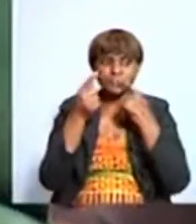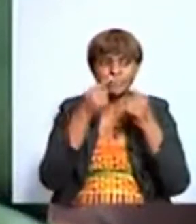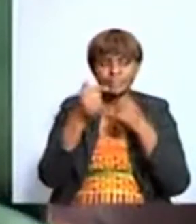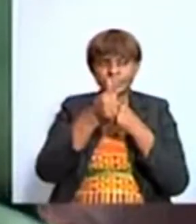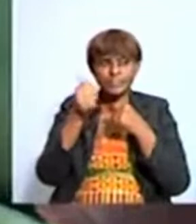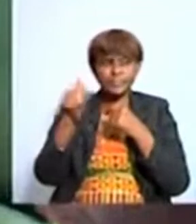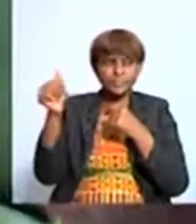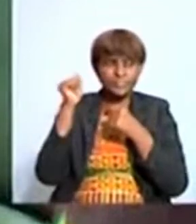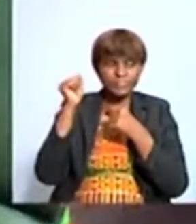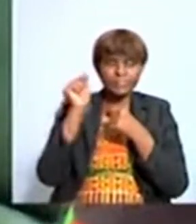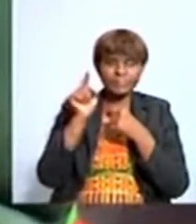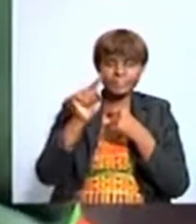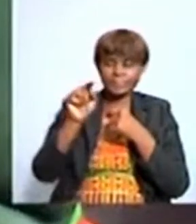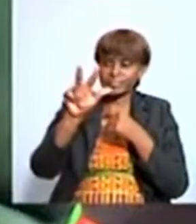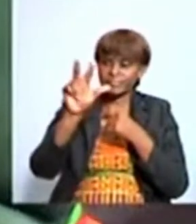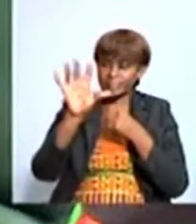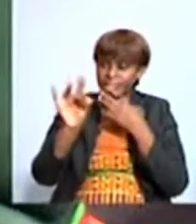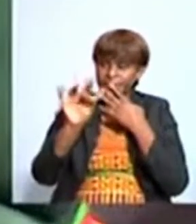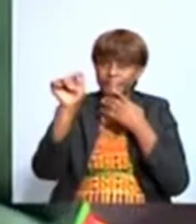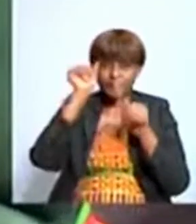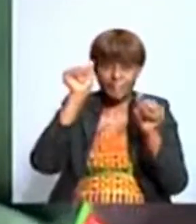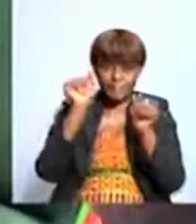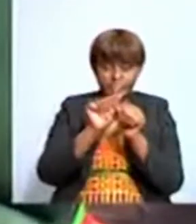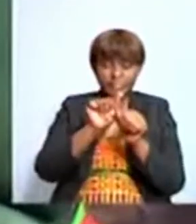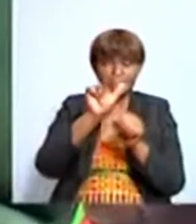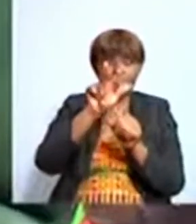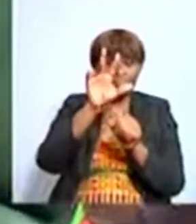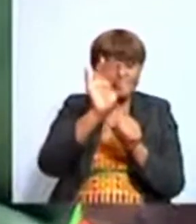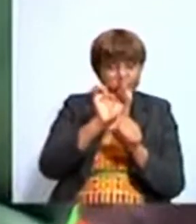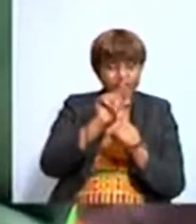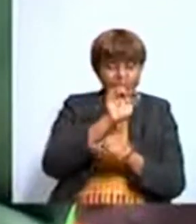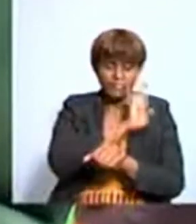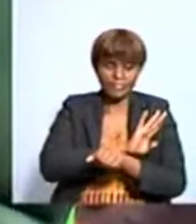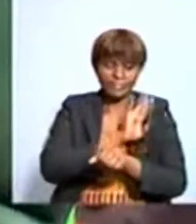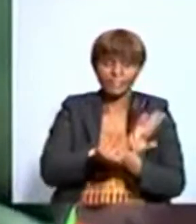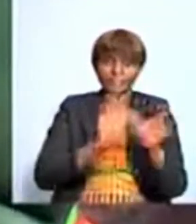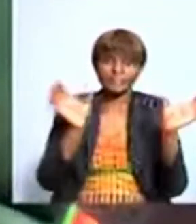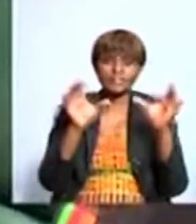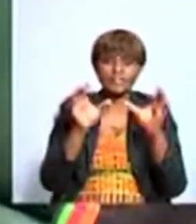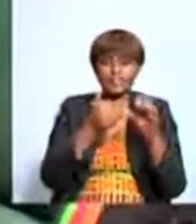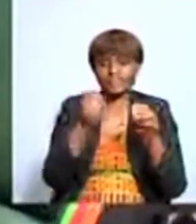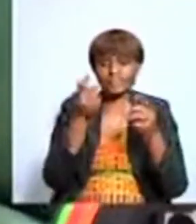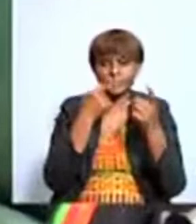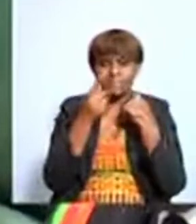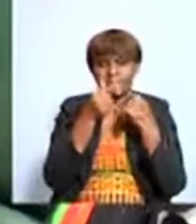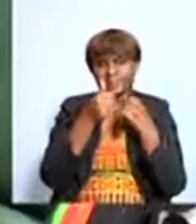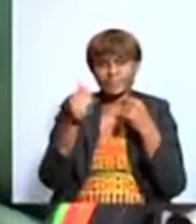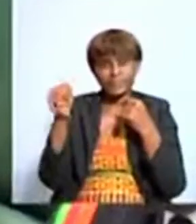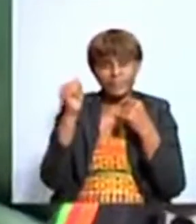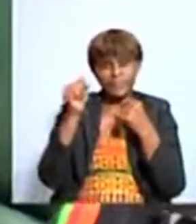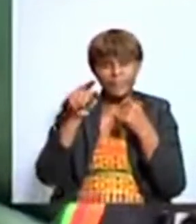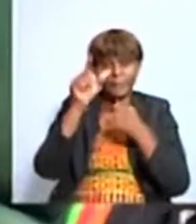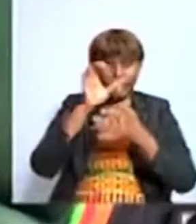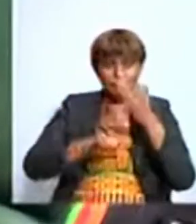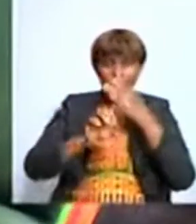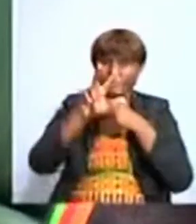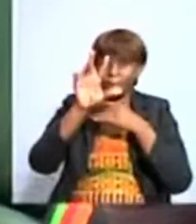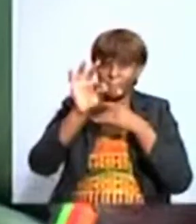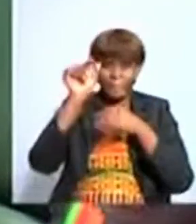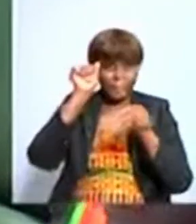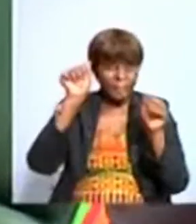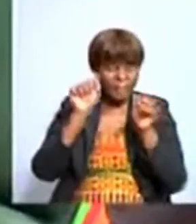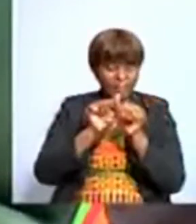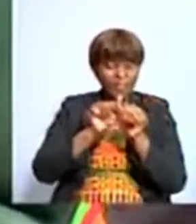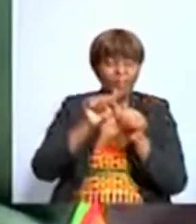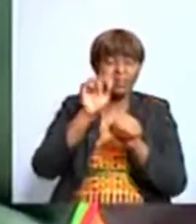any objection, clause 38 is agreed to. Clause 39, disciplinary committee. Any debate, any objection, clause 39 is agreed to.